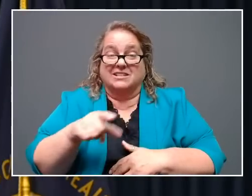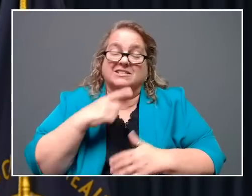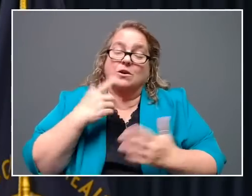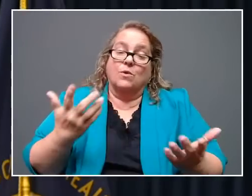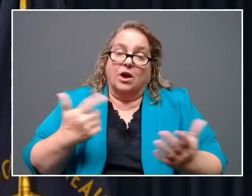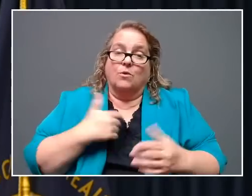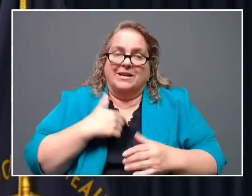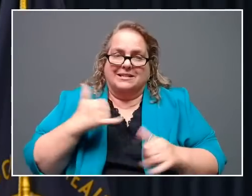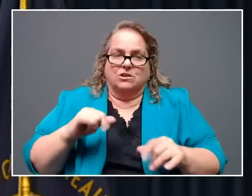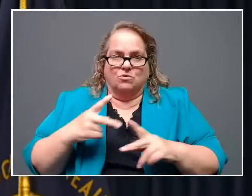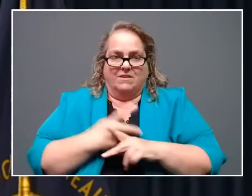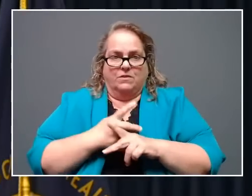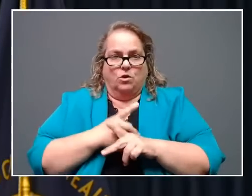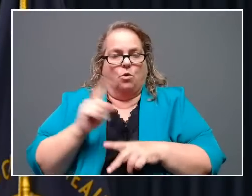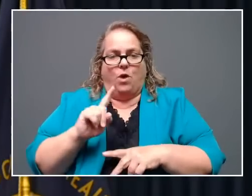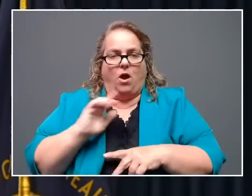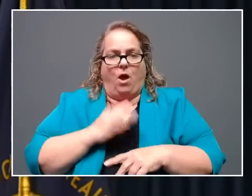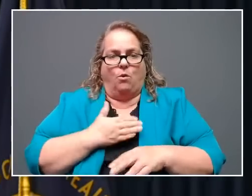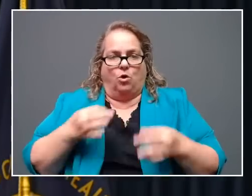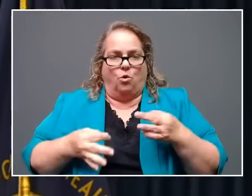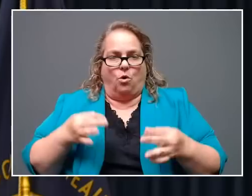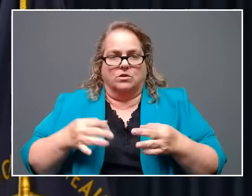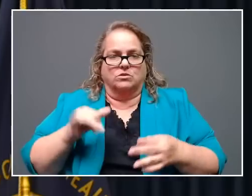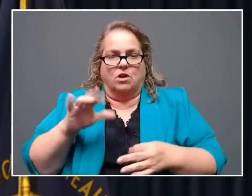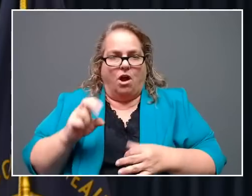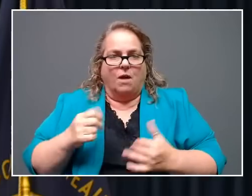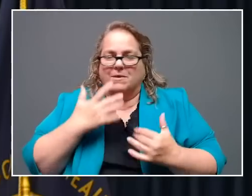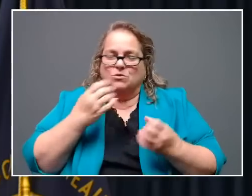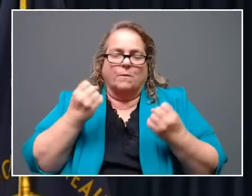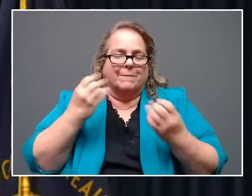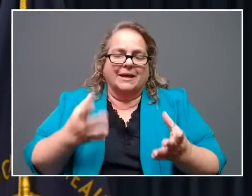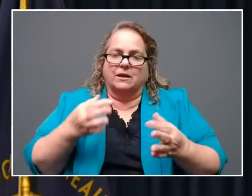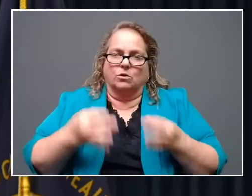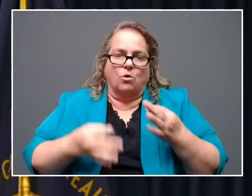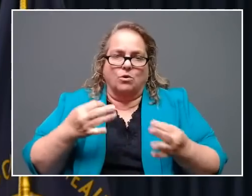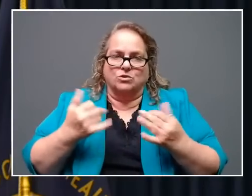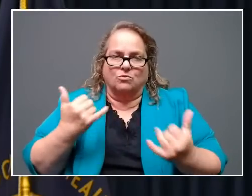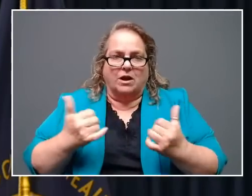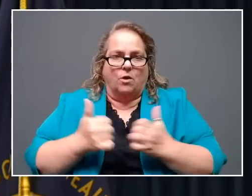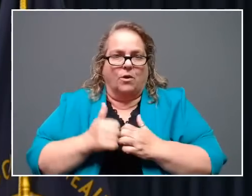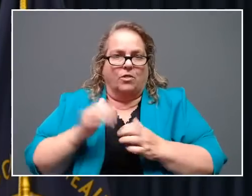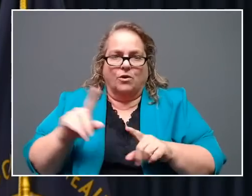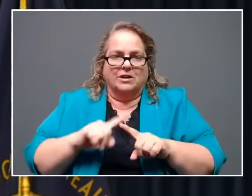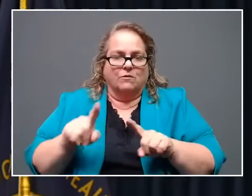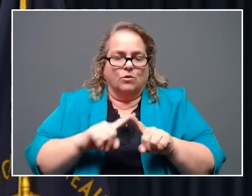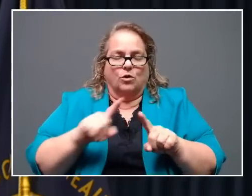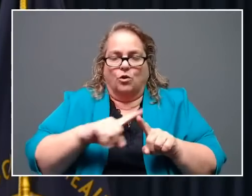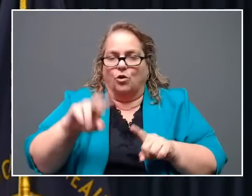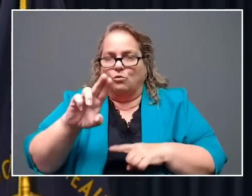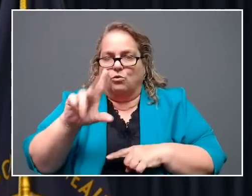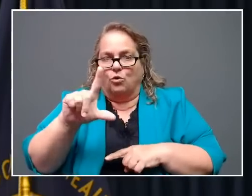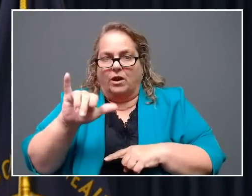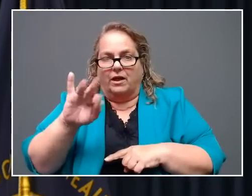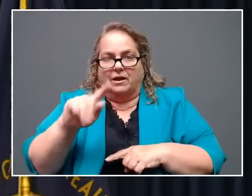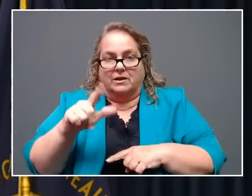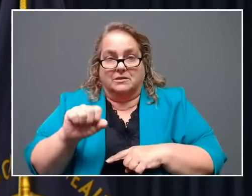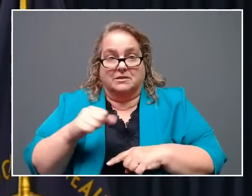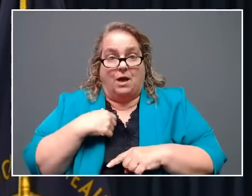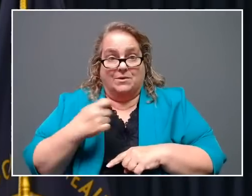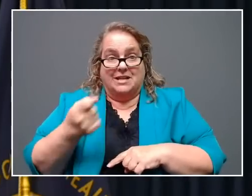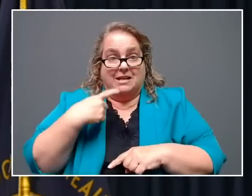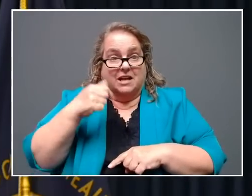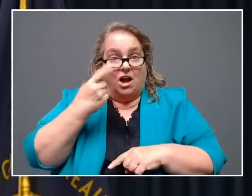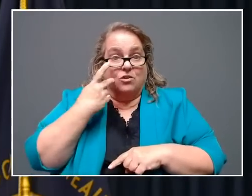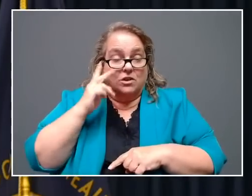are going to come out. There's so many of them right now with their rulings. I was asked the other day if I consider a special